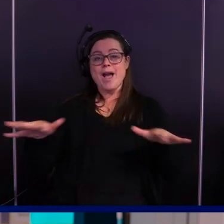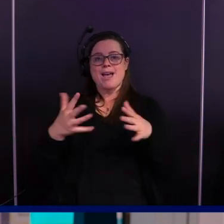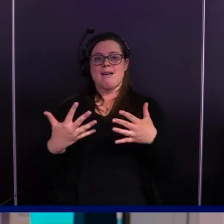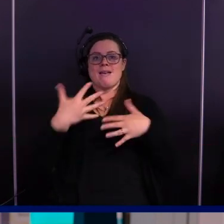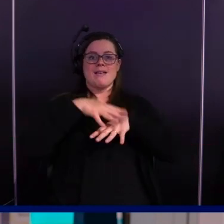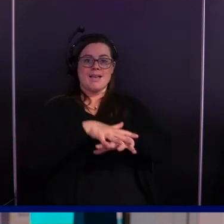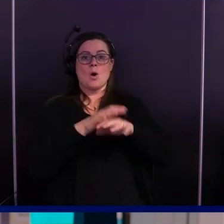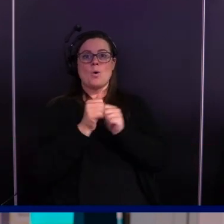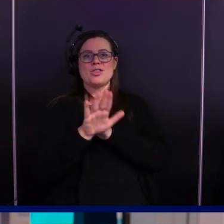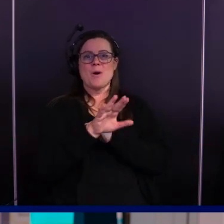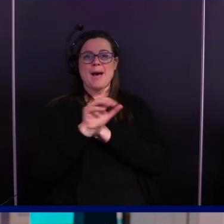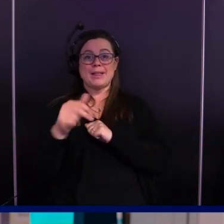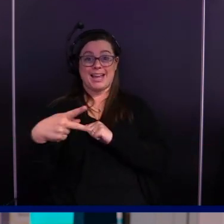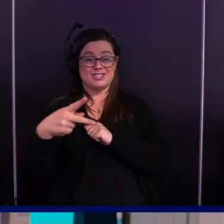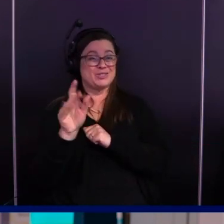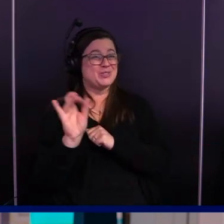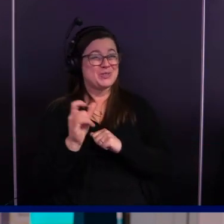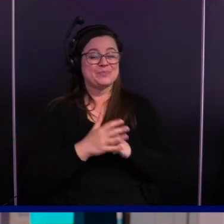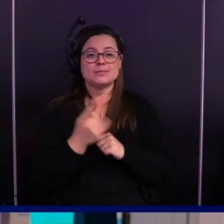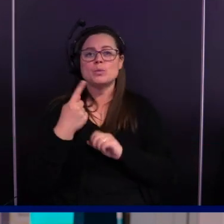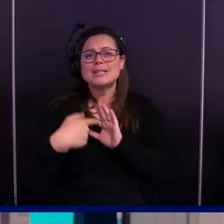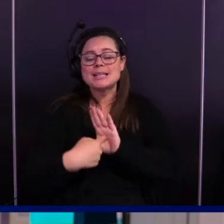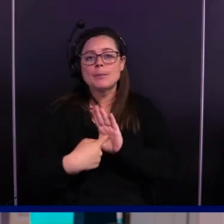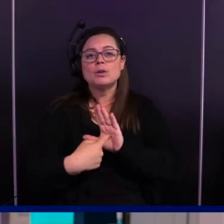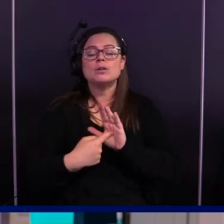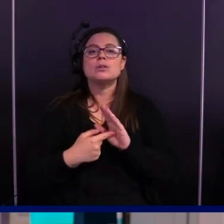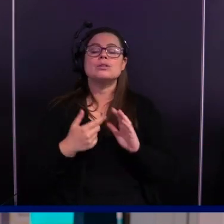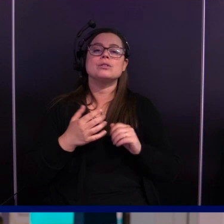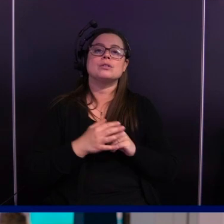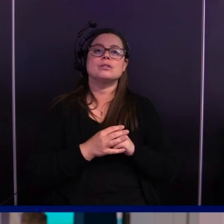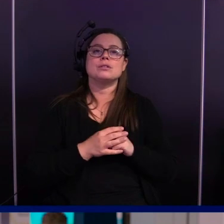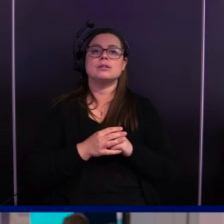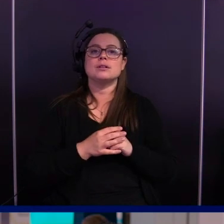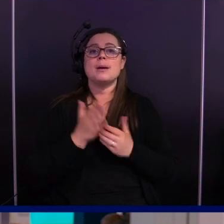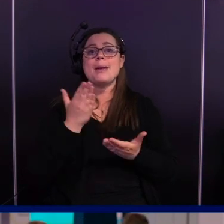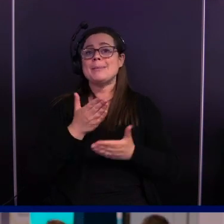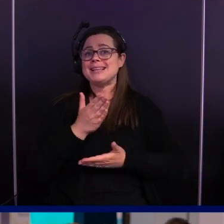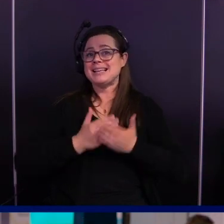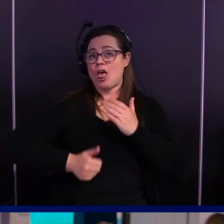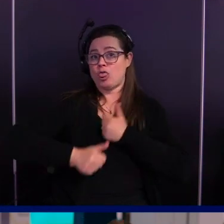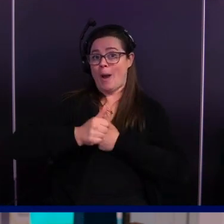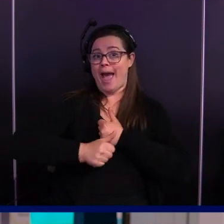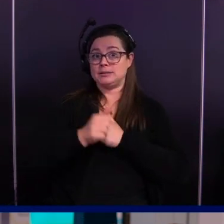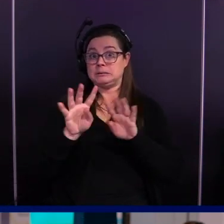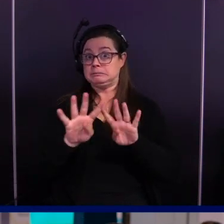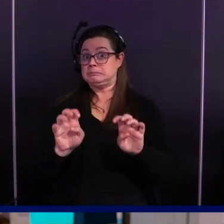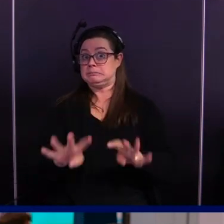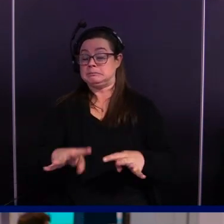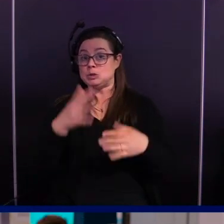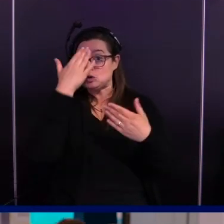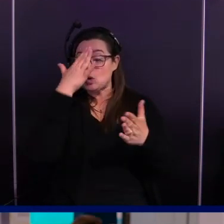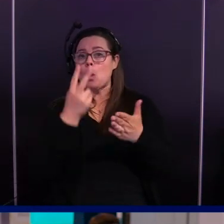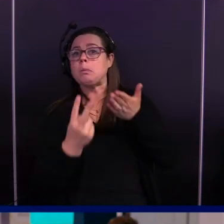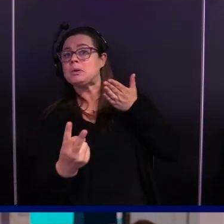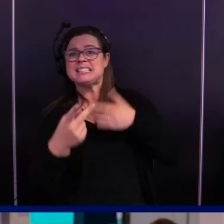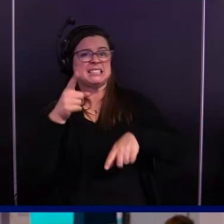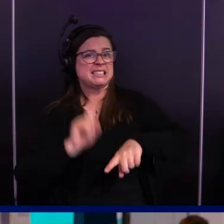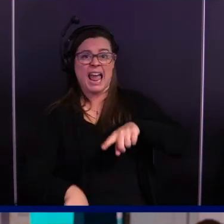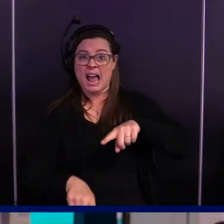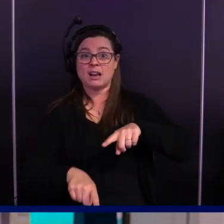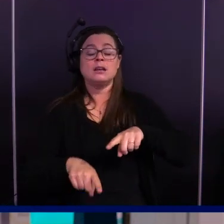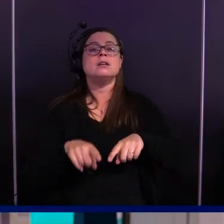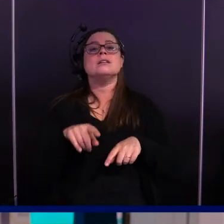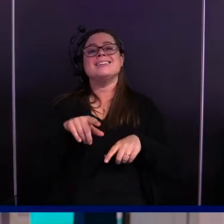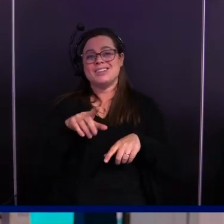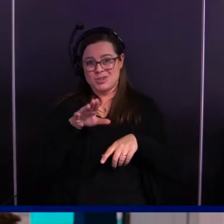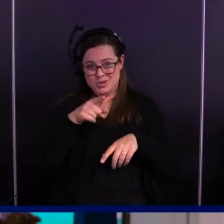your application also. And one example could be like, there could be some threats which are very unknown, and you can't predict it. That is where you can